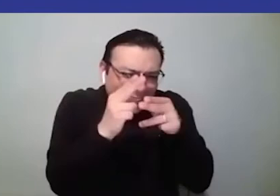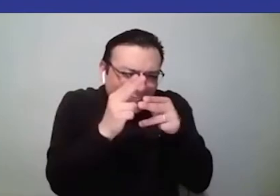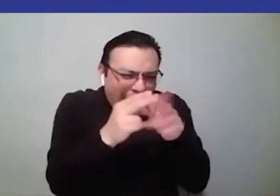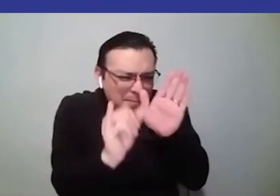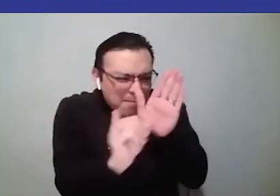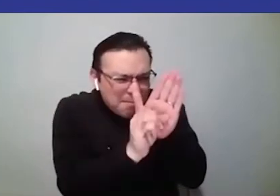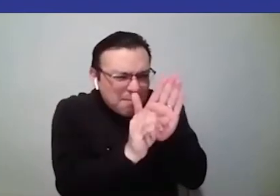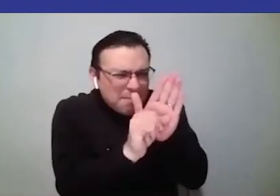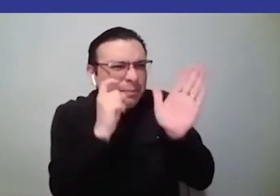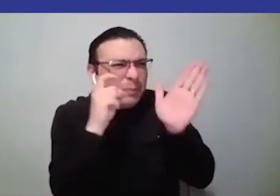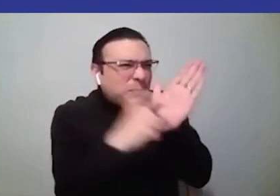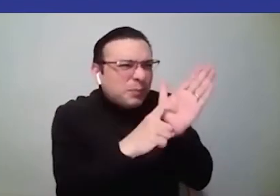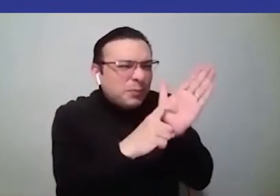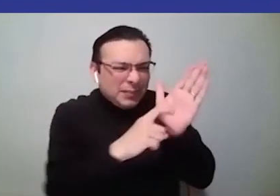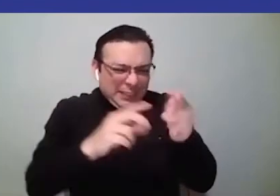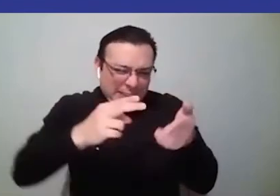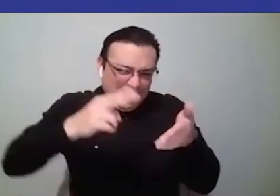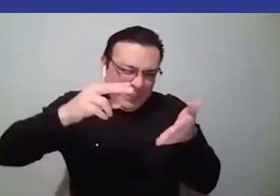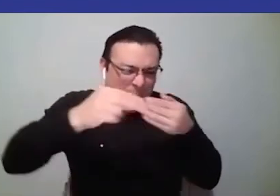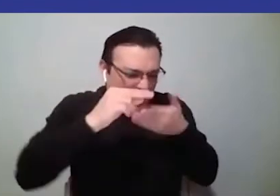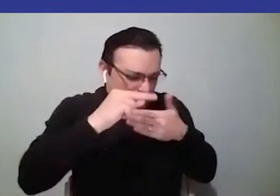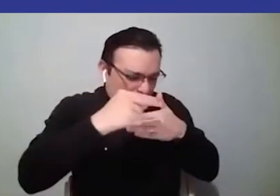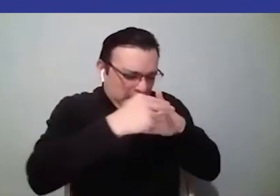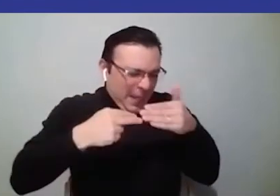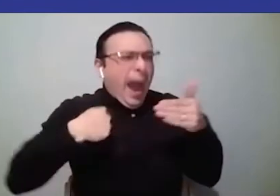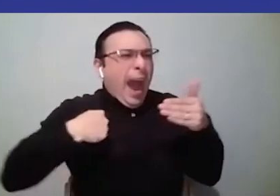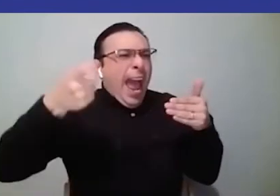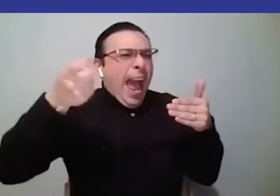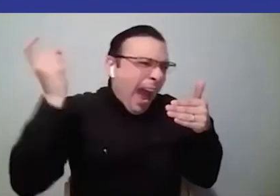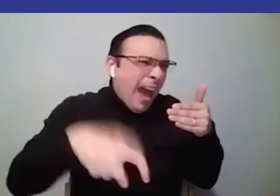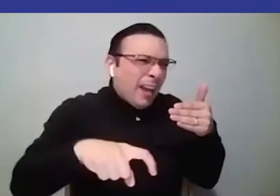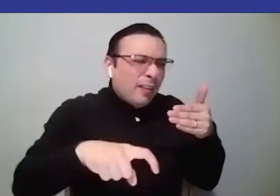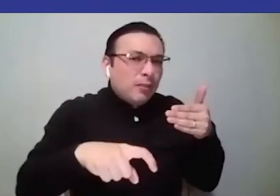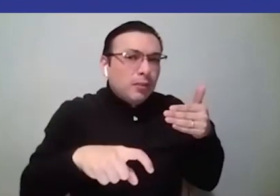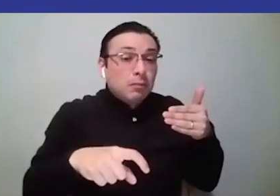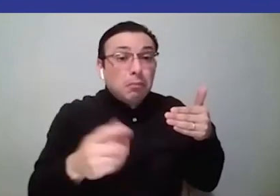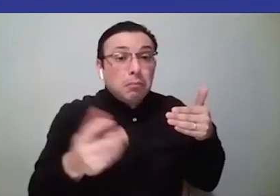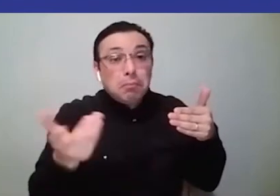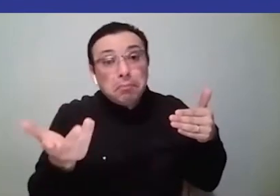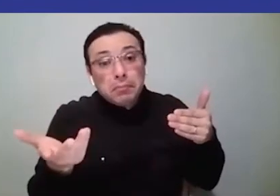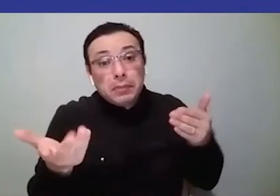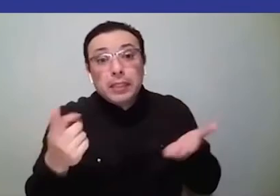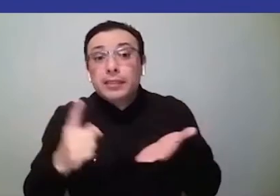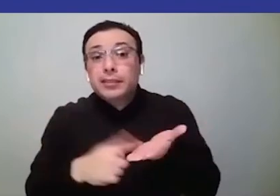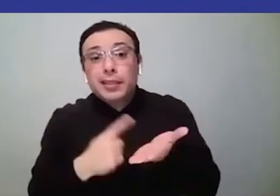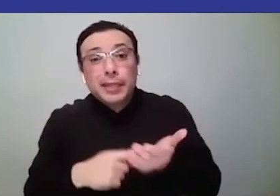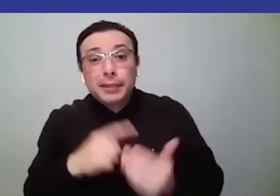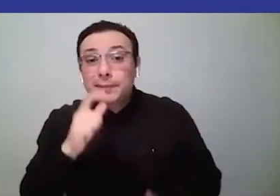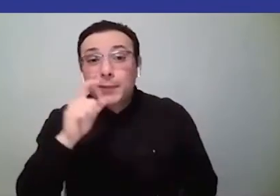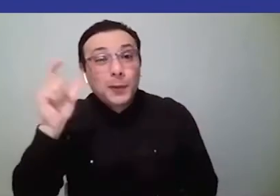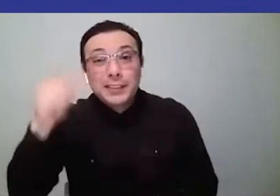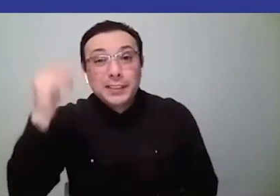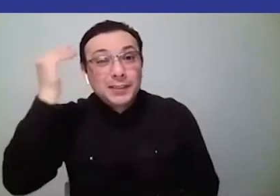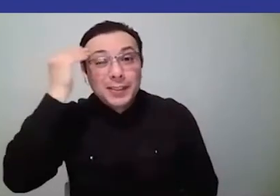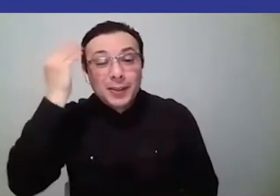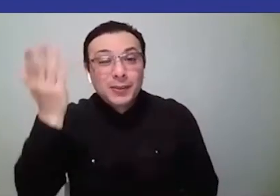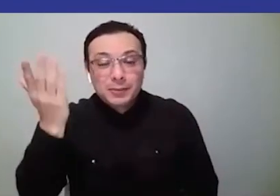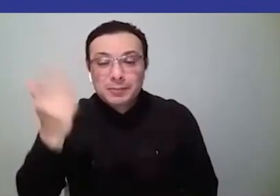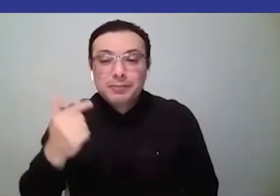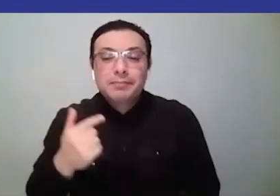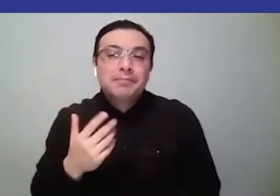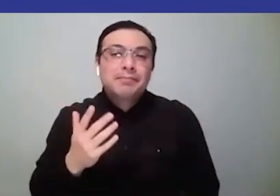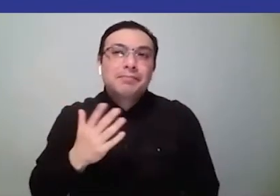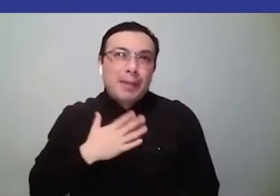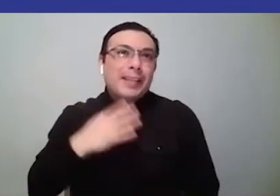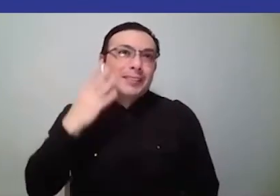where something came from. I think about the Chaco ancestors at the museum, and but then I also think